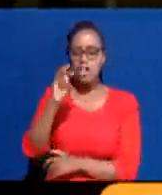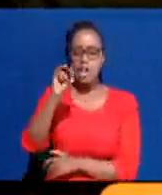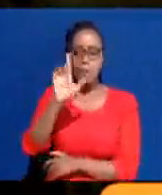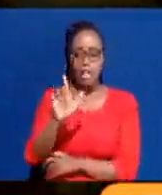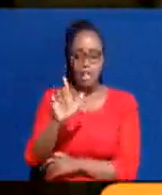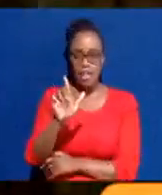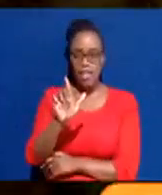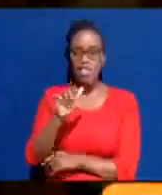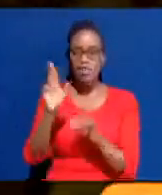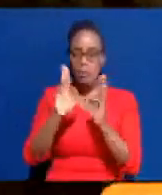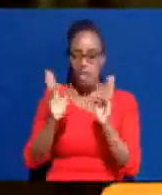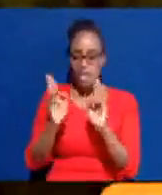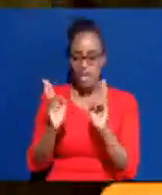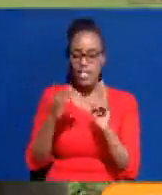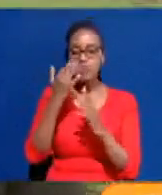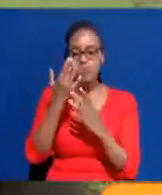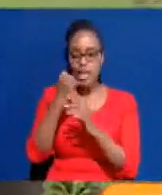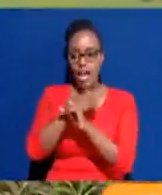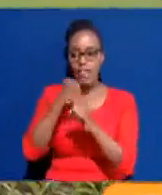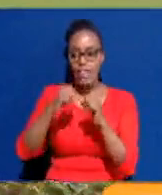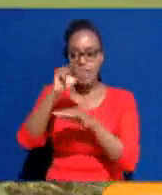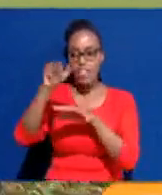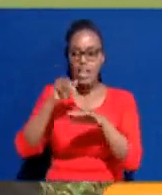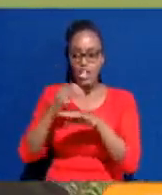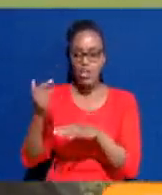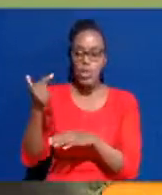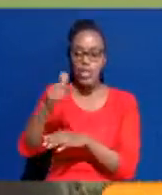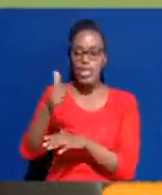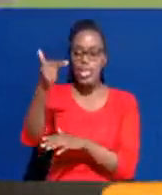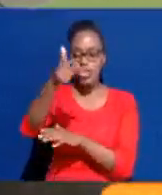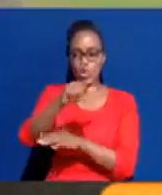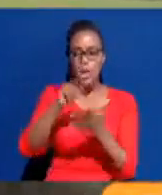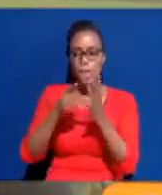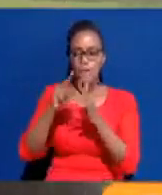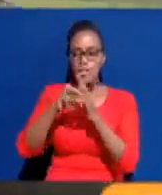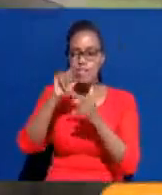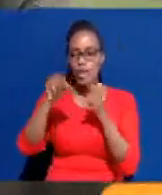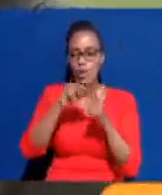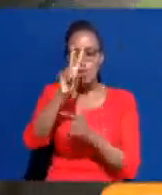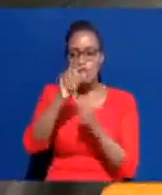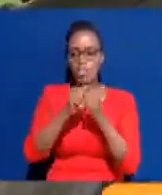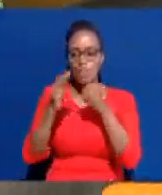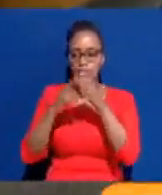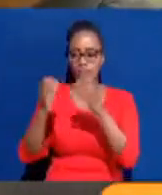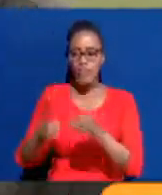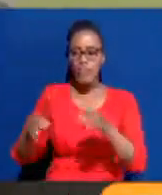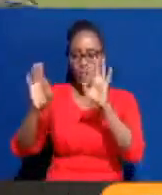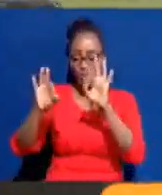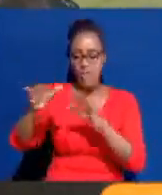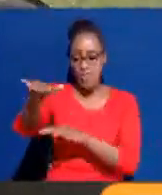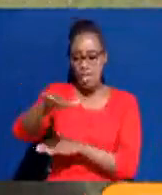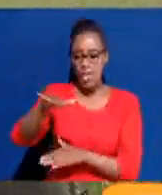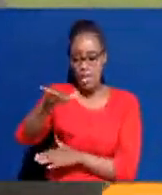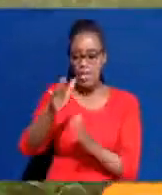millimeter to be ready to be harvested. The Nasho Irrigation Project started back in 2017, officially inaugurated